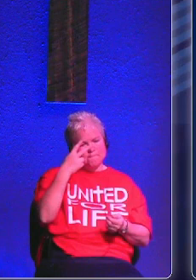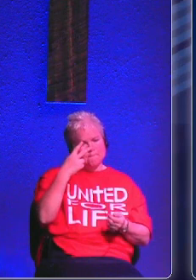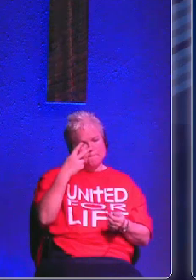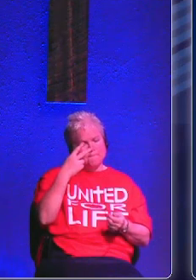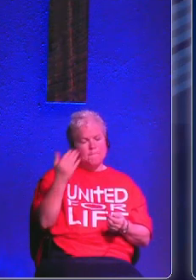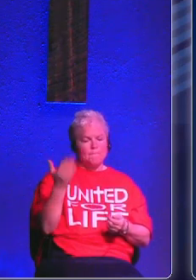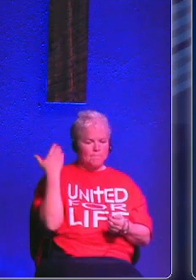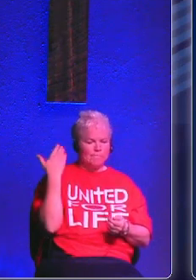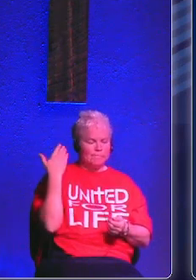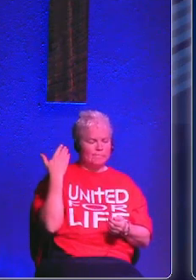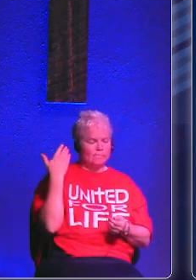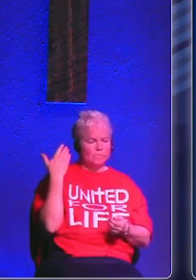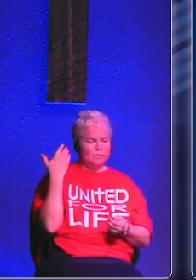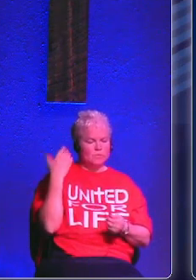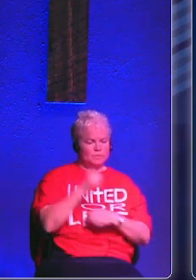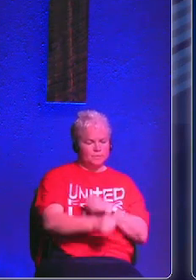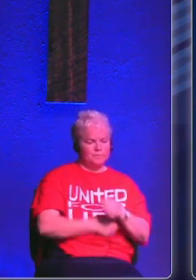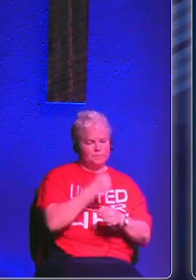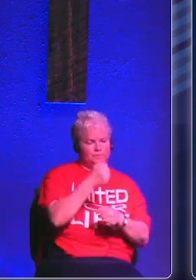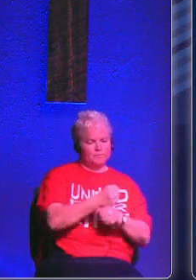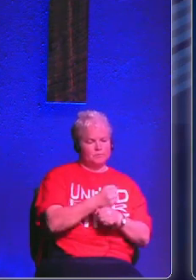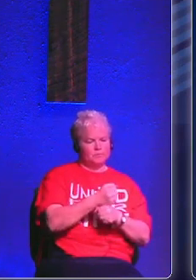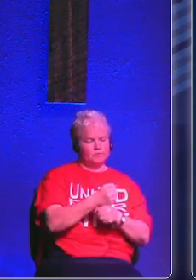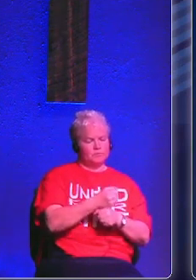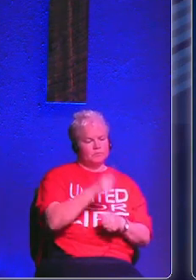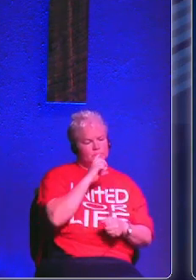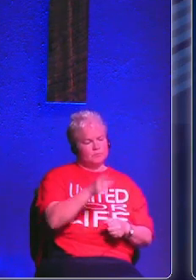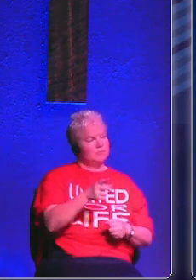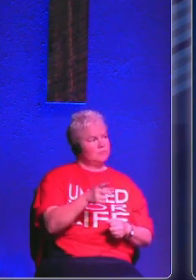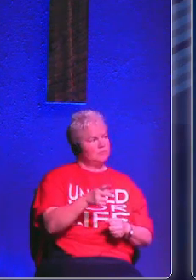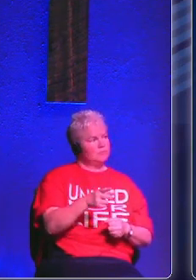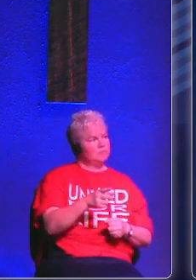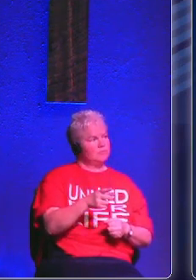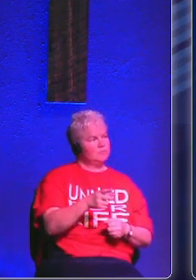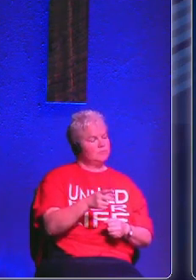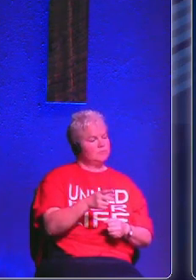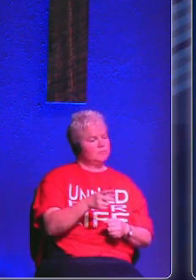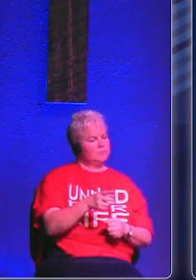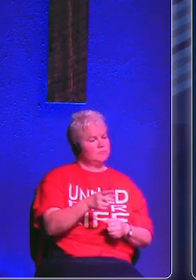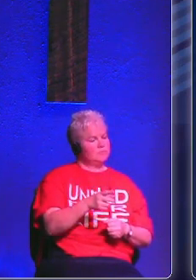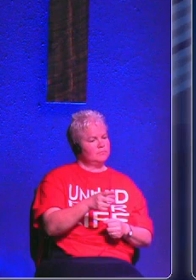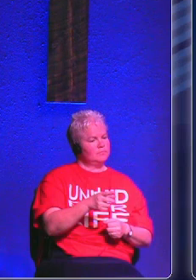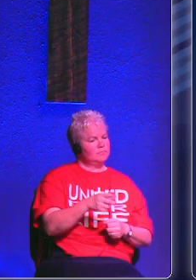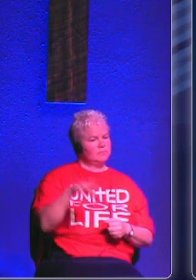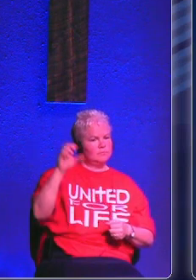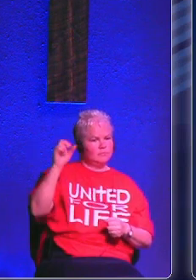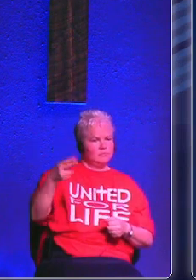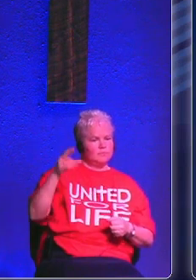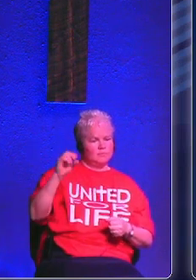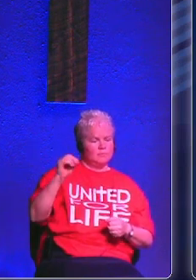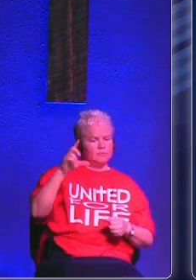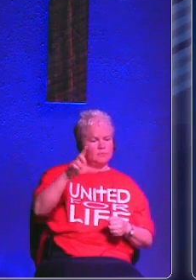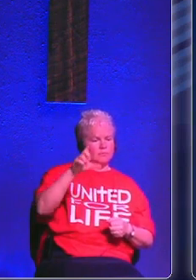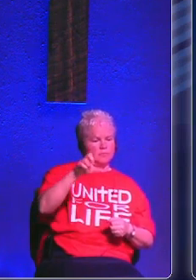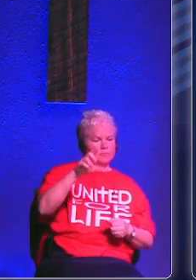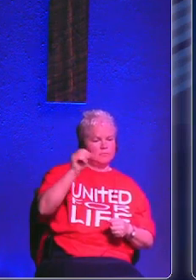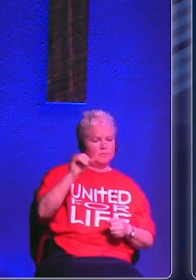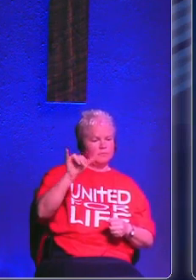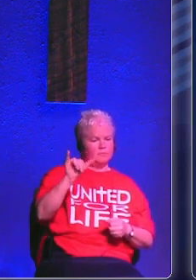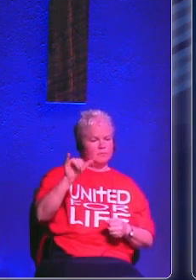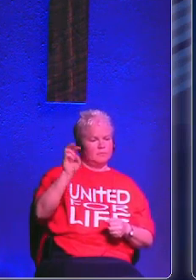in the past, several years, really, from the Hollywood crowd, to